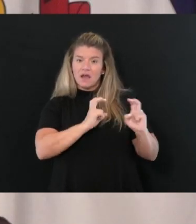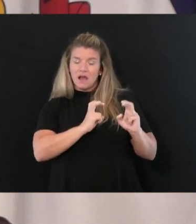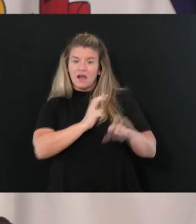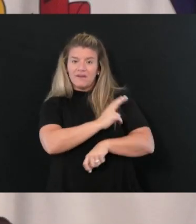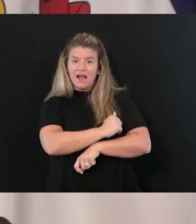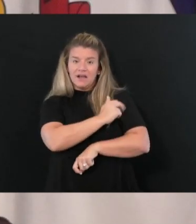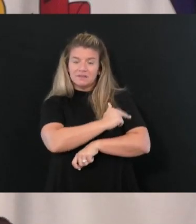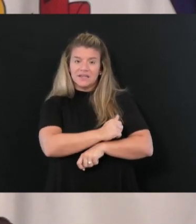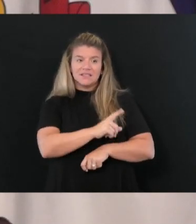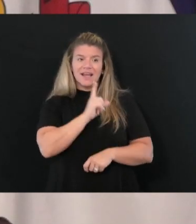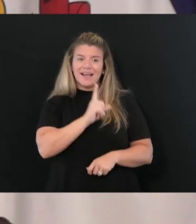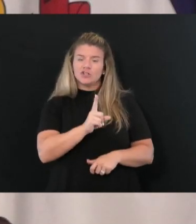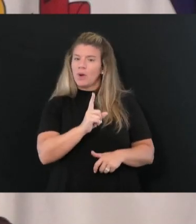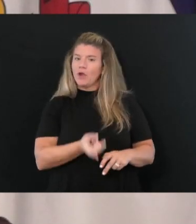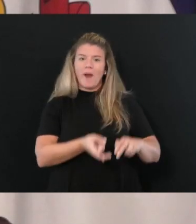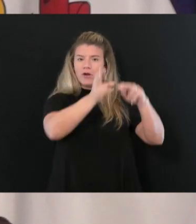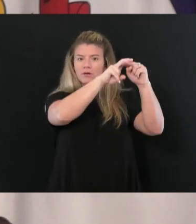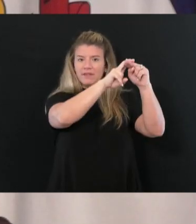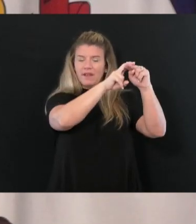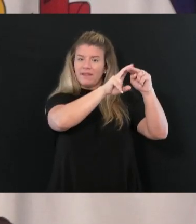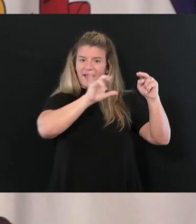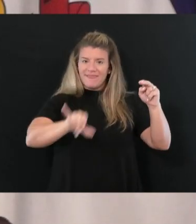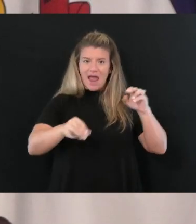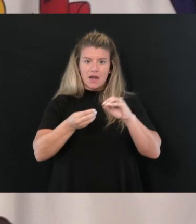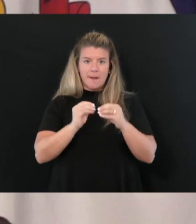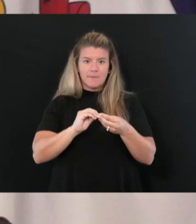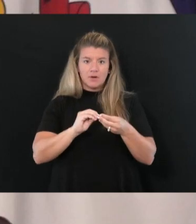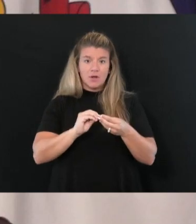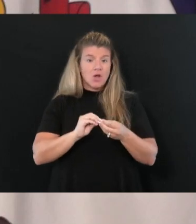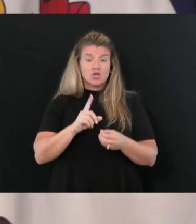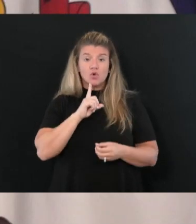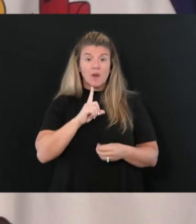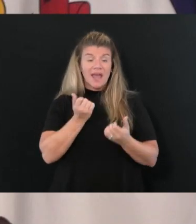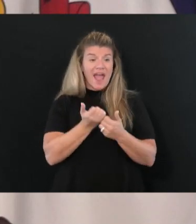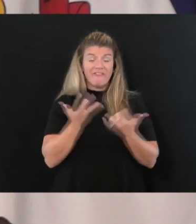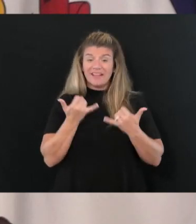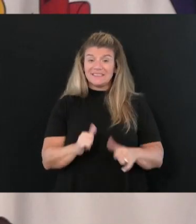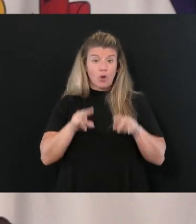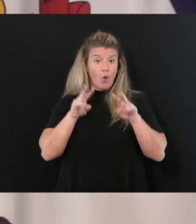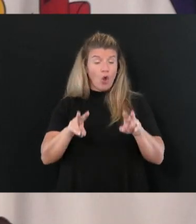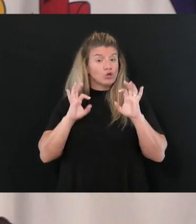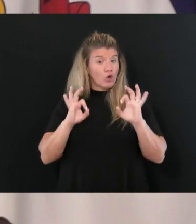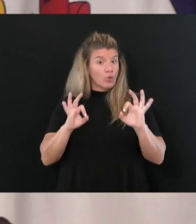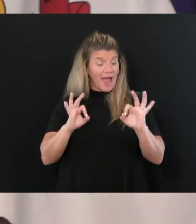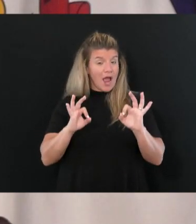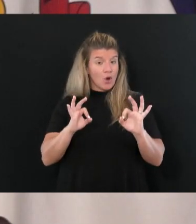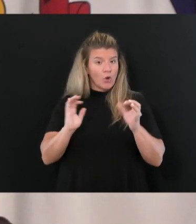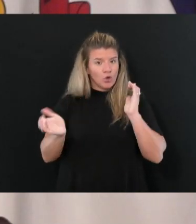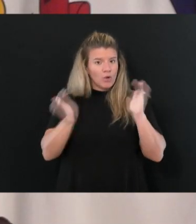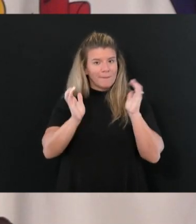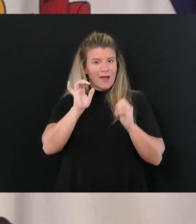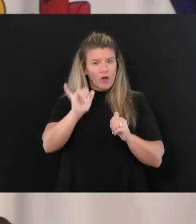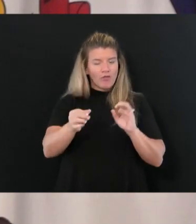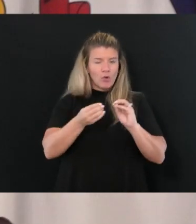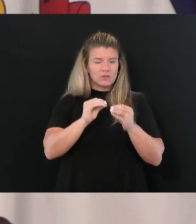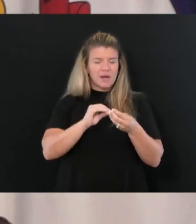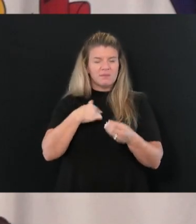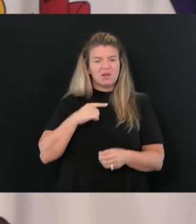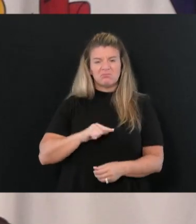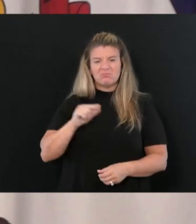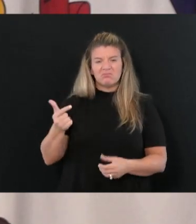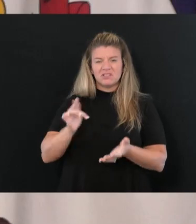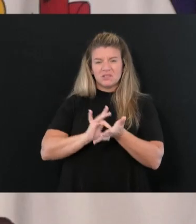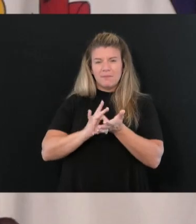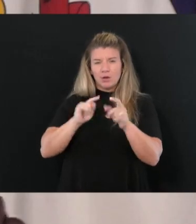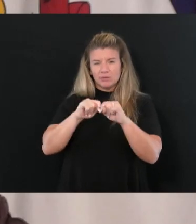much greater. So we're in great shape in regard to that. But I'll let Dr. Marsh answer